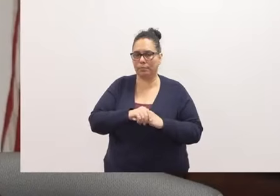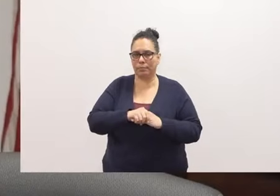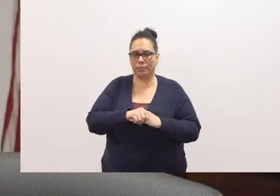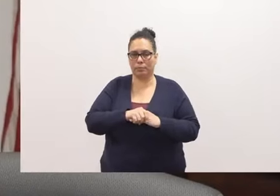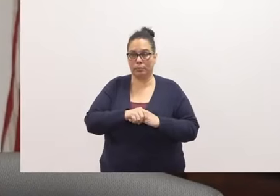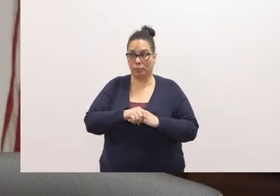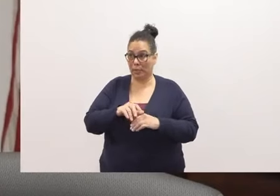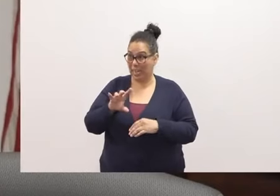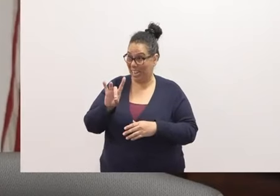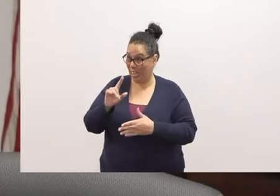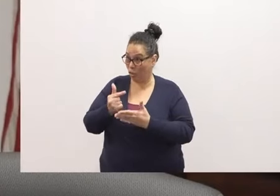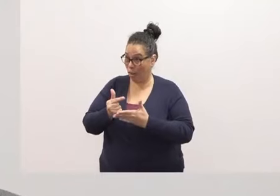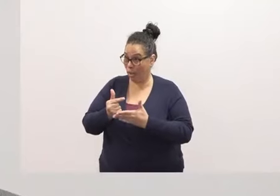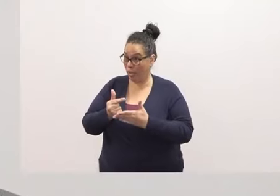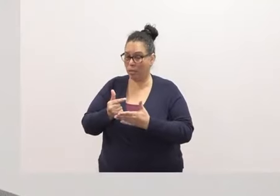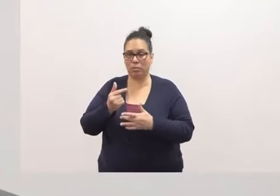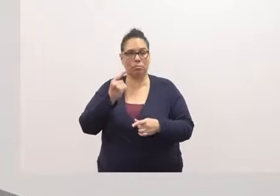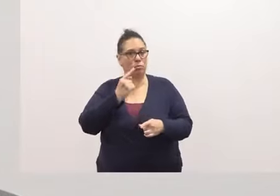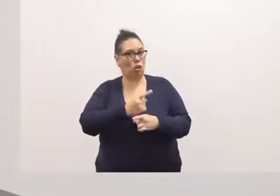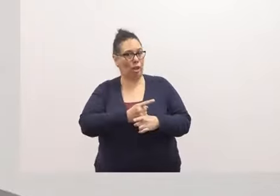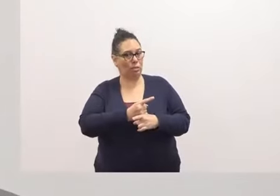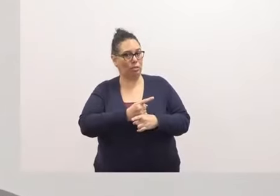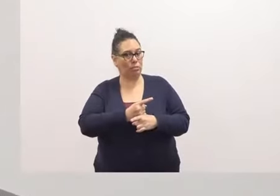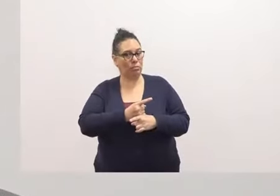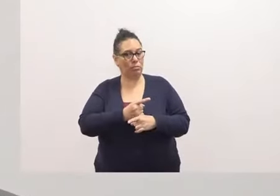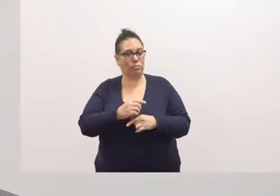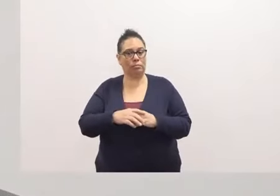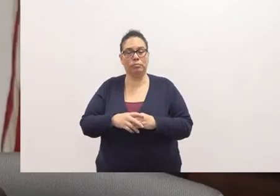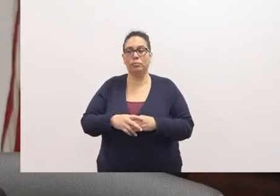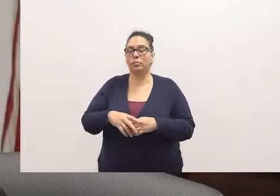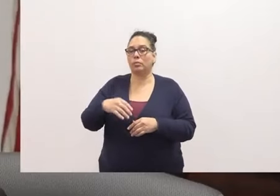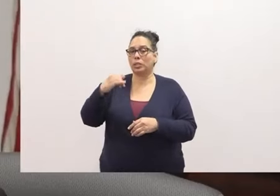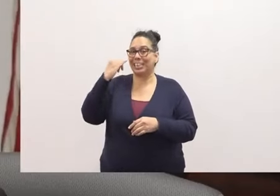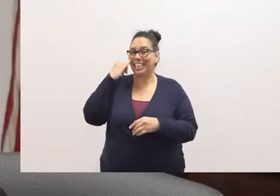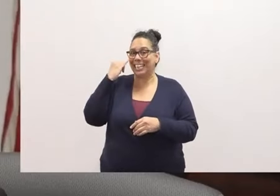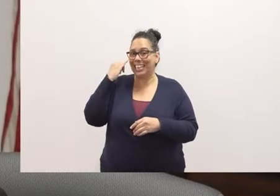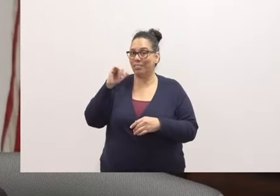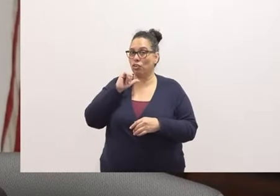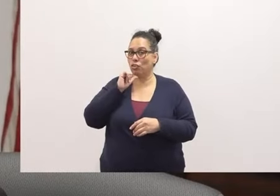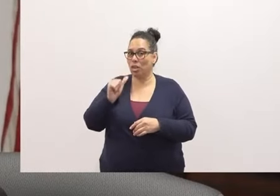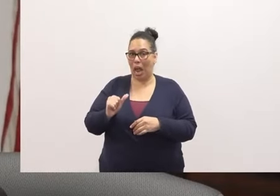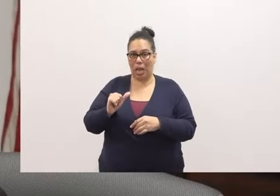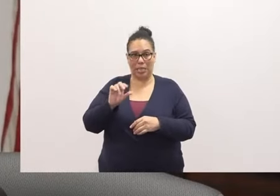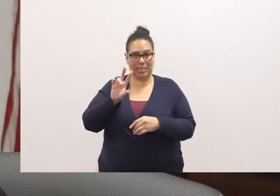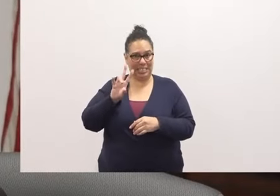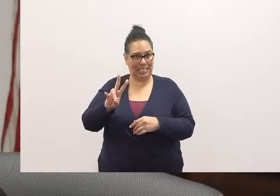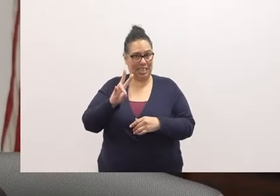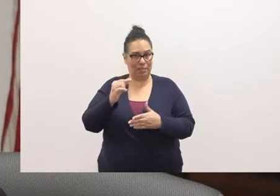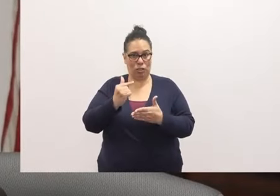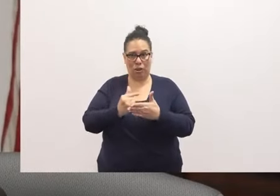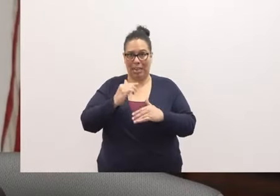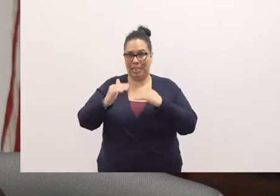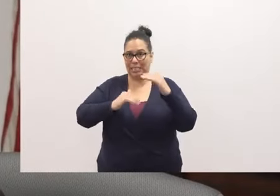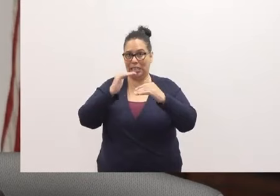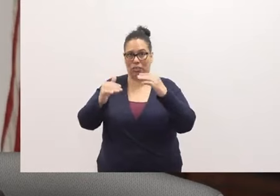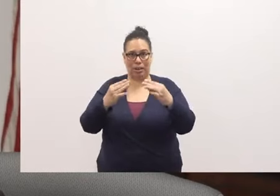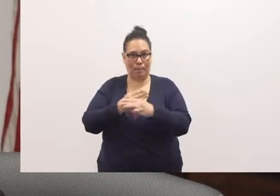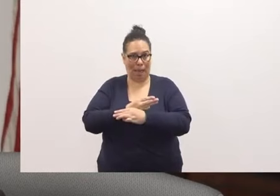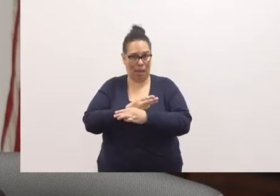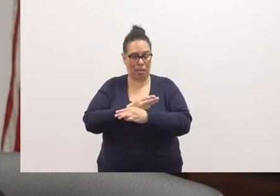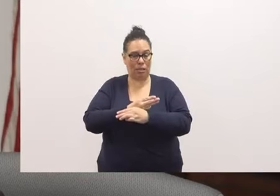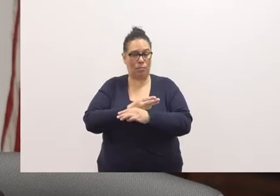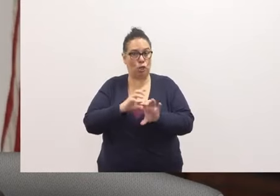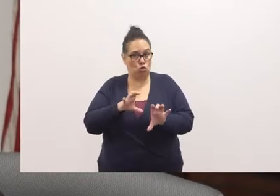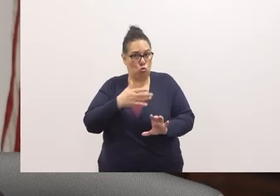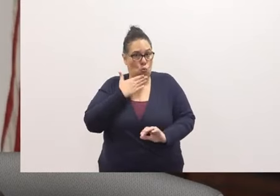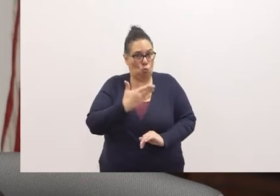In eighth grade? Correct. Okay. So even if you're no longer in seventh grade accelerated math, if you do well